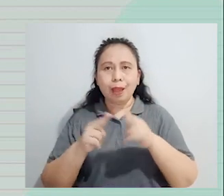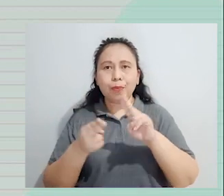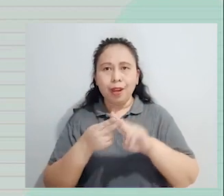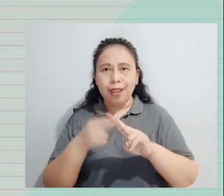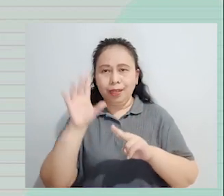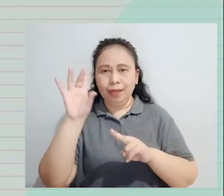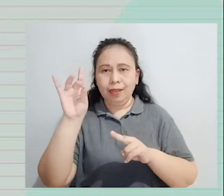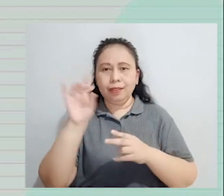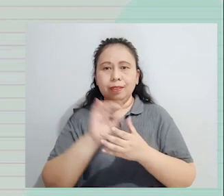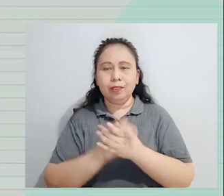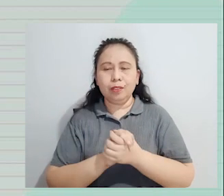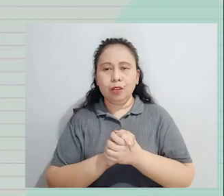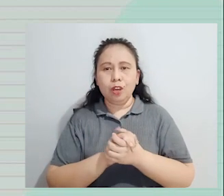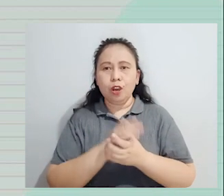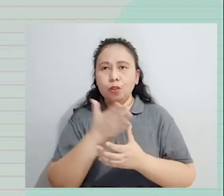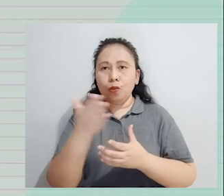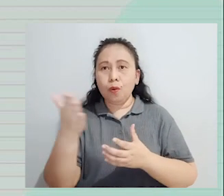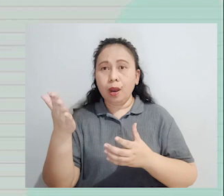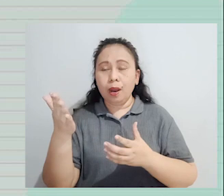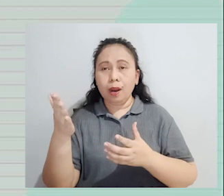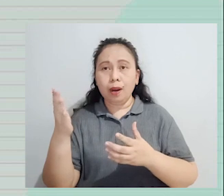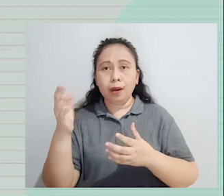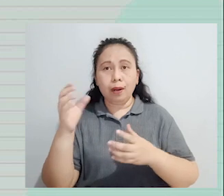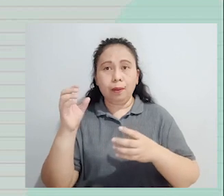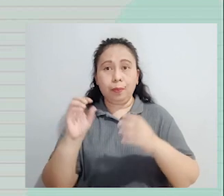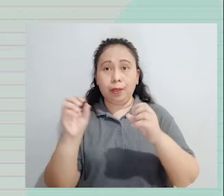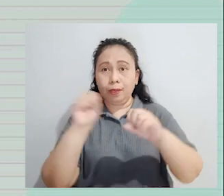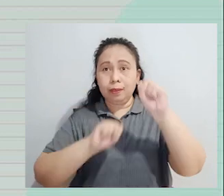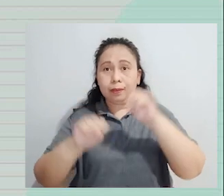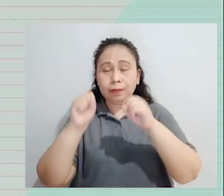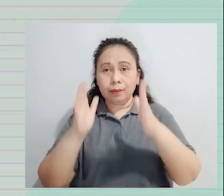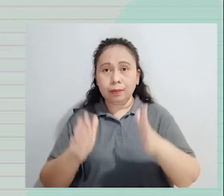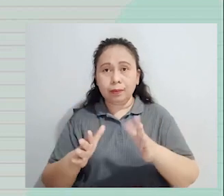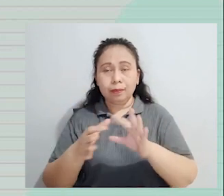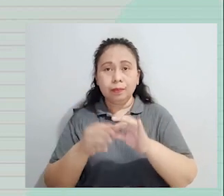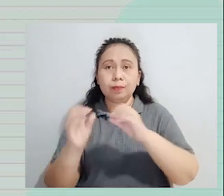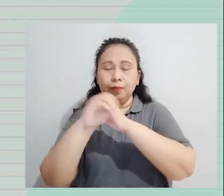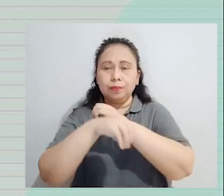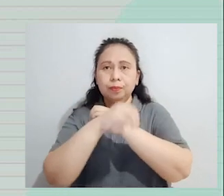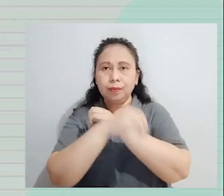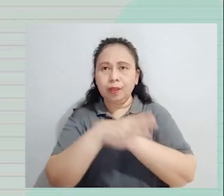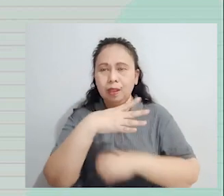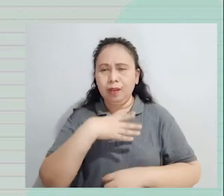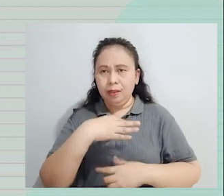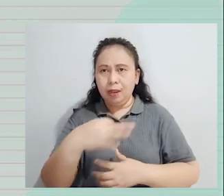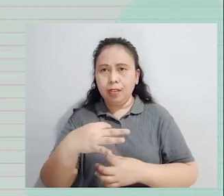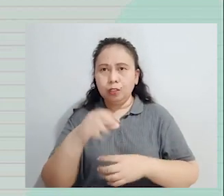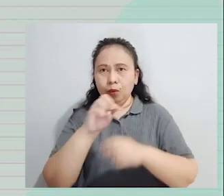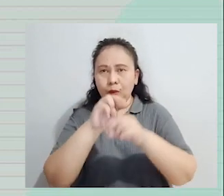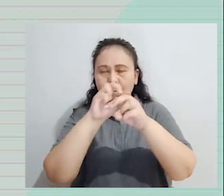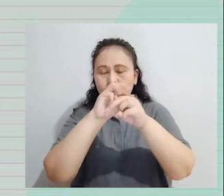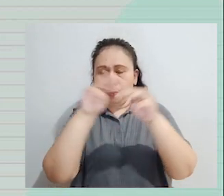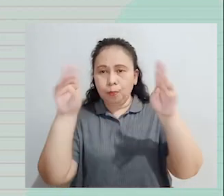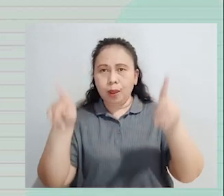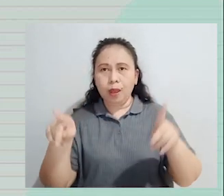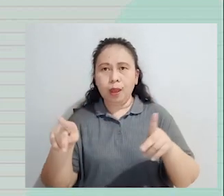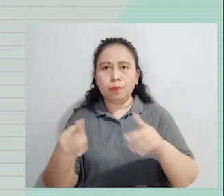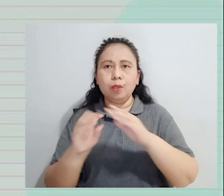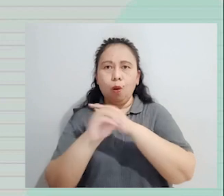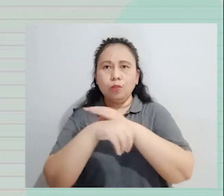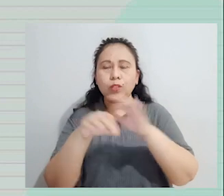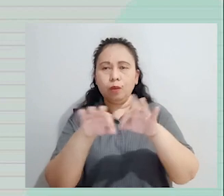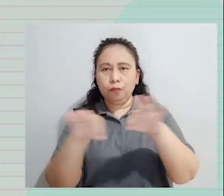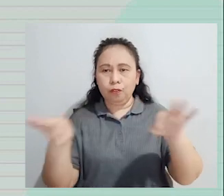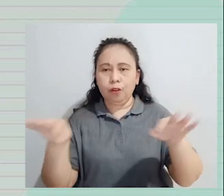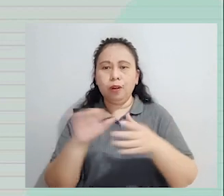Number 8. You are an oceanographer and want to map the ocean floor on the east coast of the